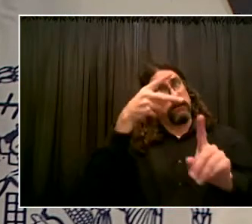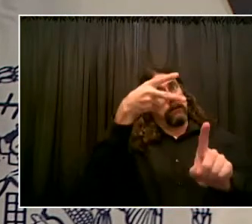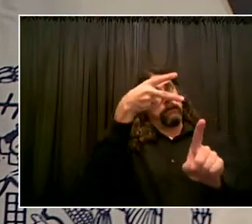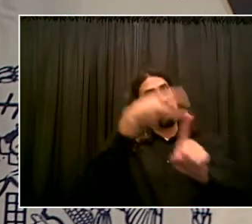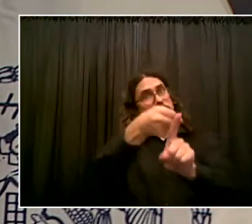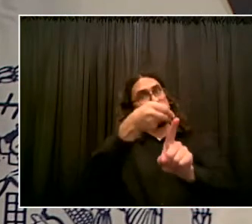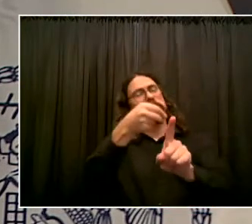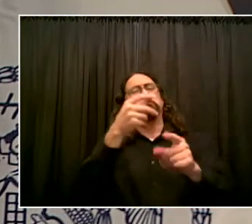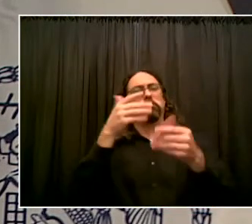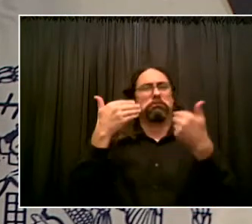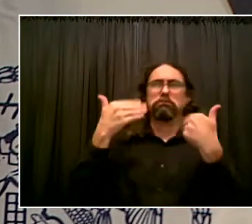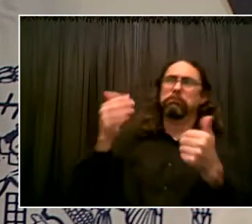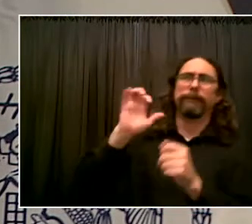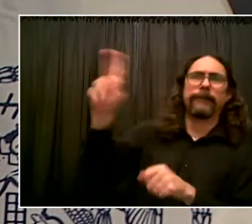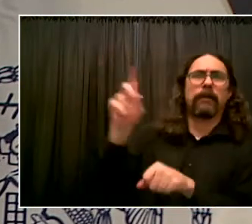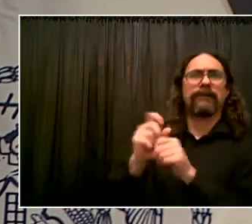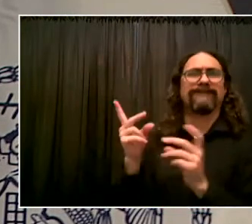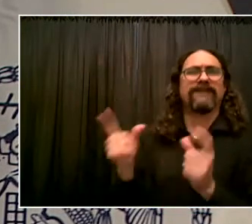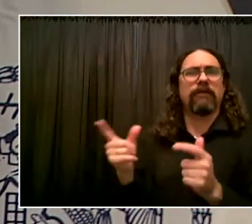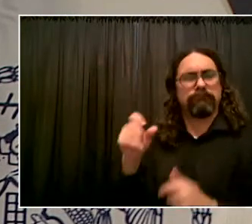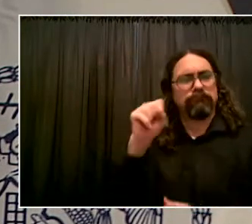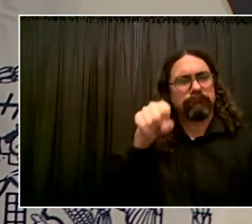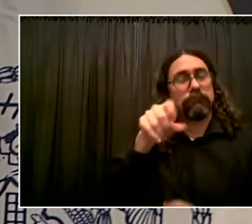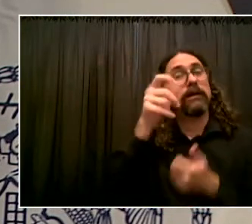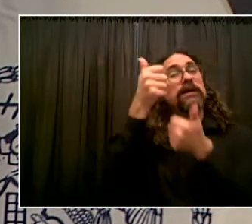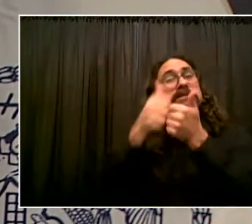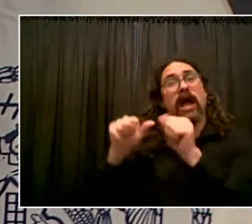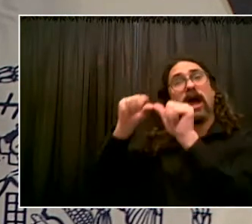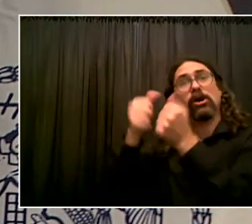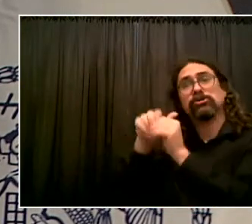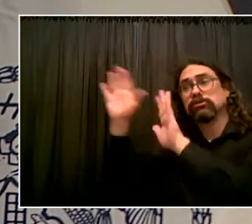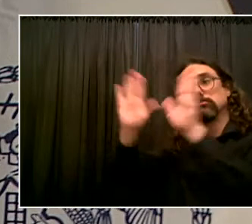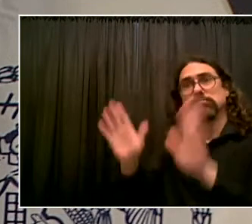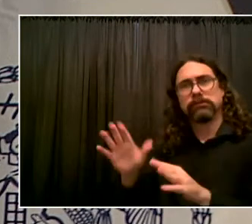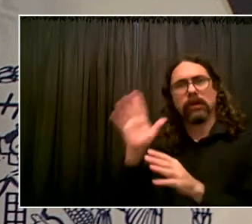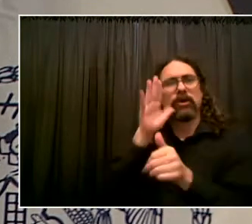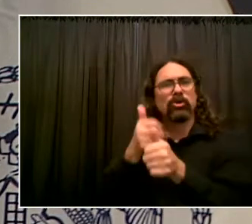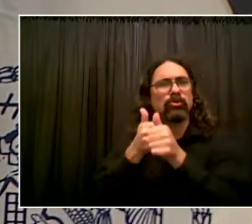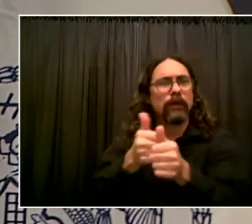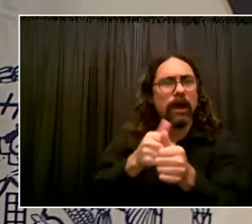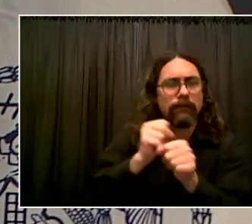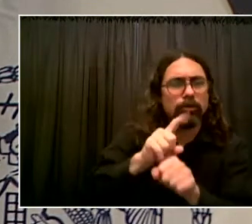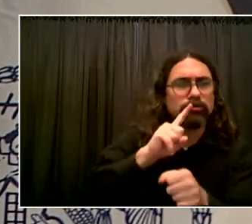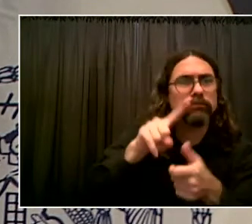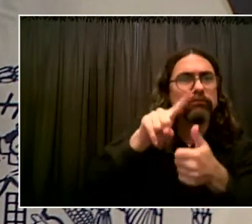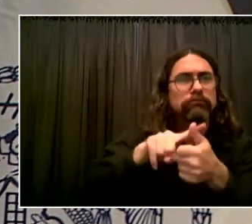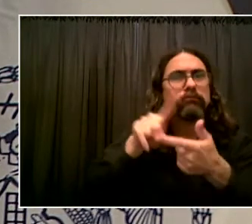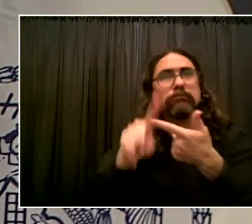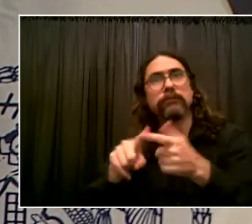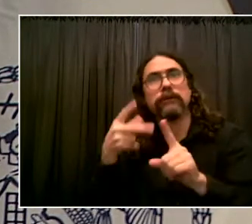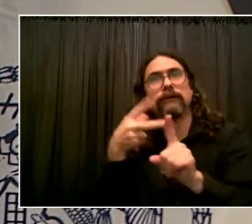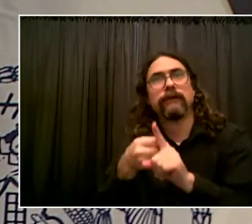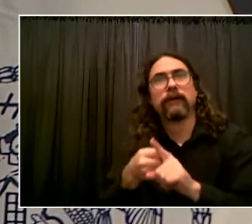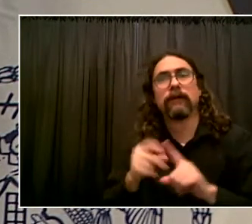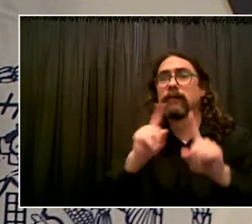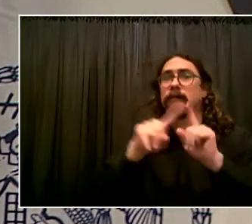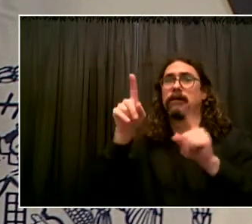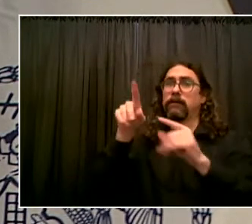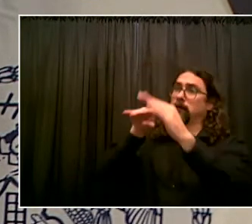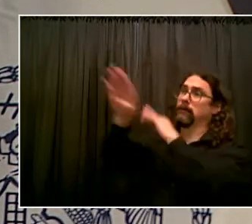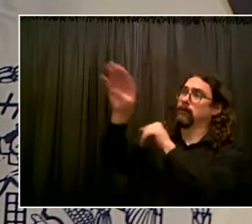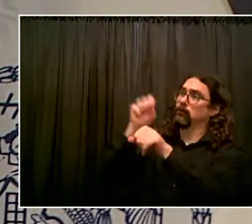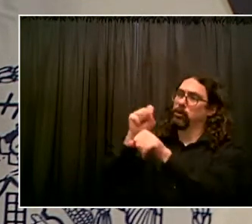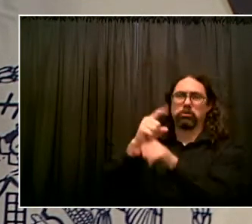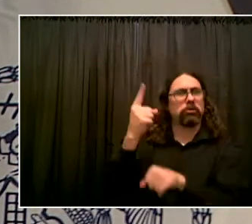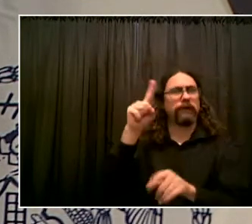good standing, you need to get that first dose. People could do that in a matter of minutes. So anyone who right now is on leave without pay who wants